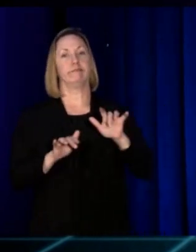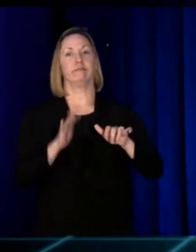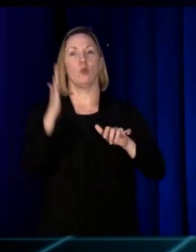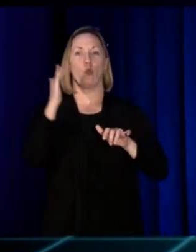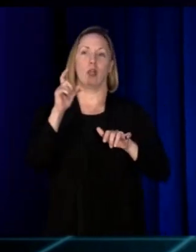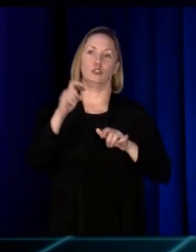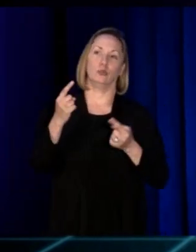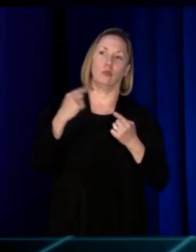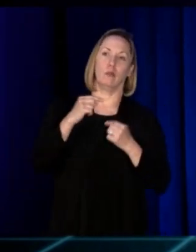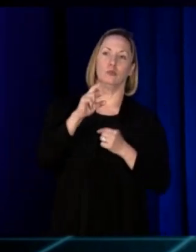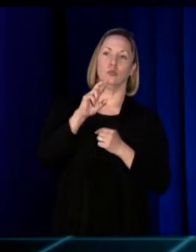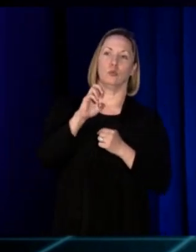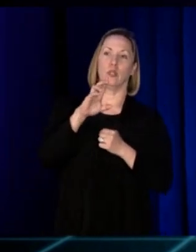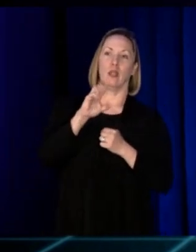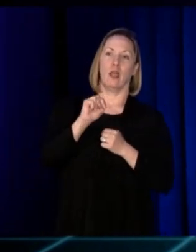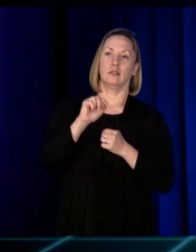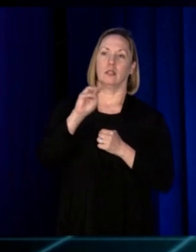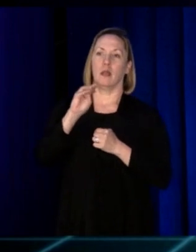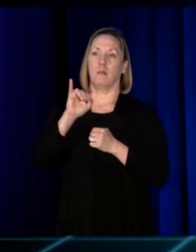React Miami?